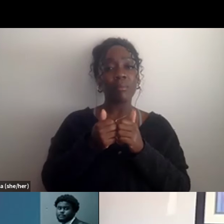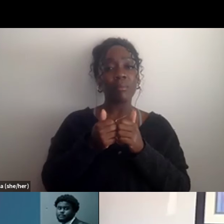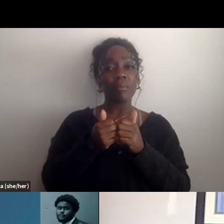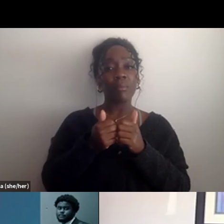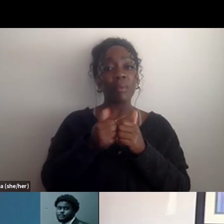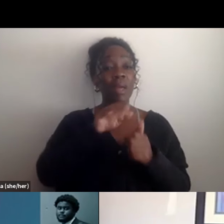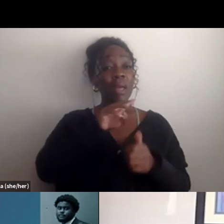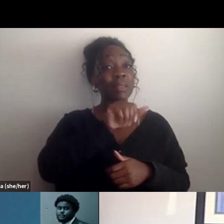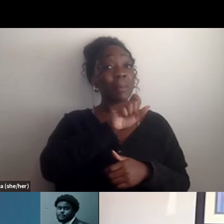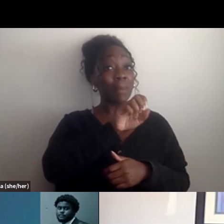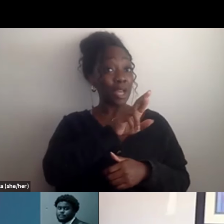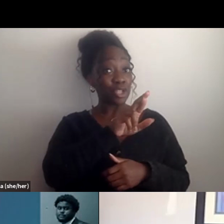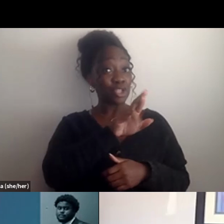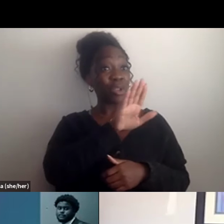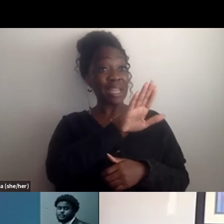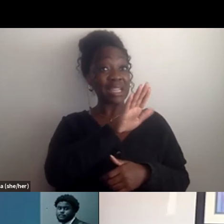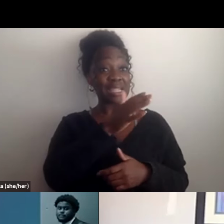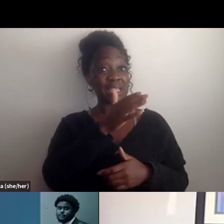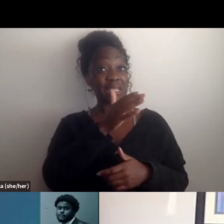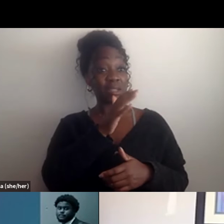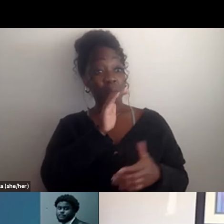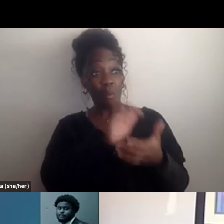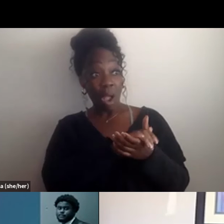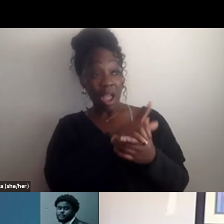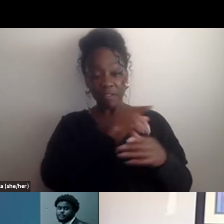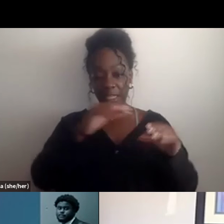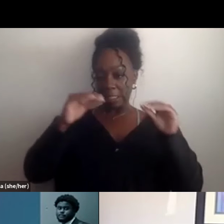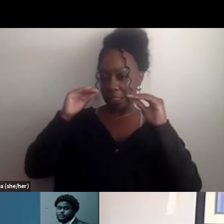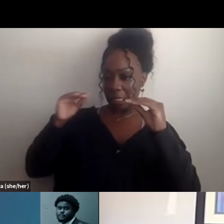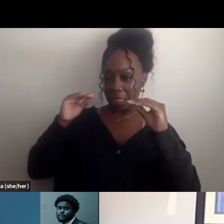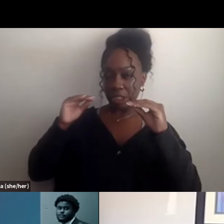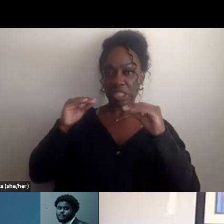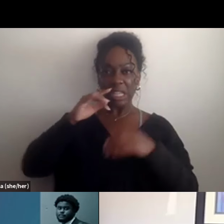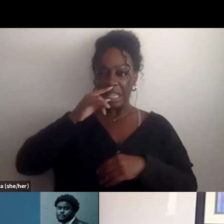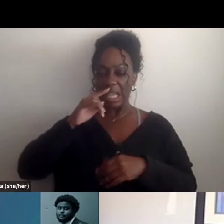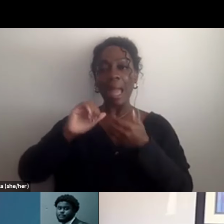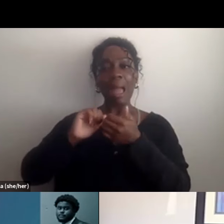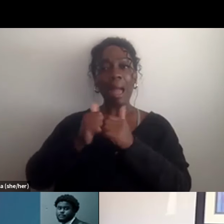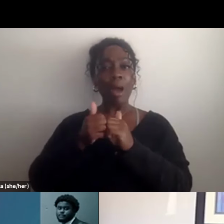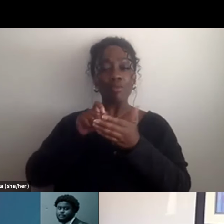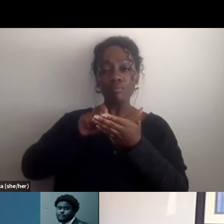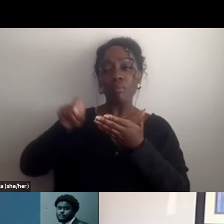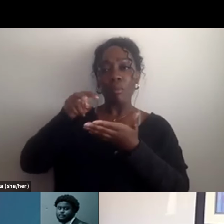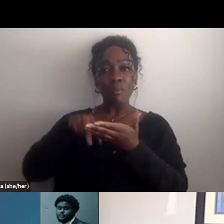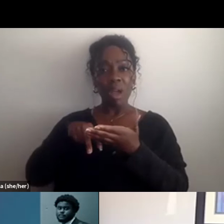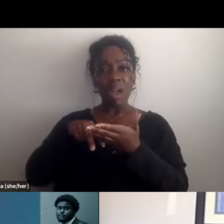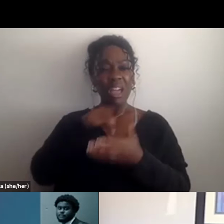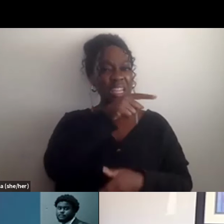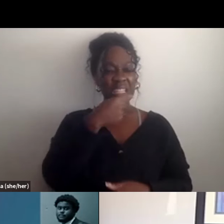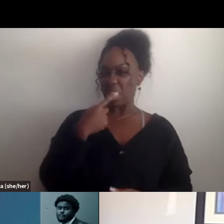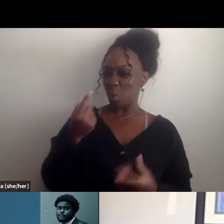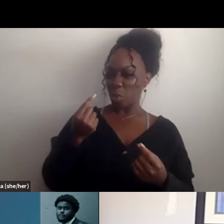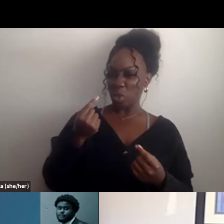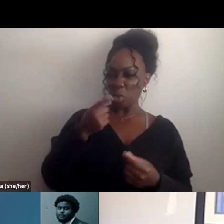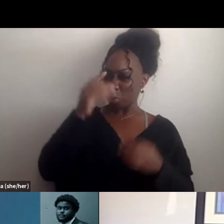teaching a young Douglas how to read and write, he gets upset with his wife. He says, "What are you doing? This will unfit him for his duties as a slave," right? He